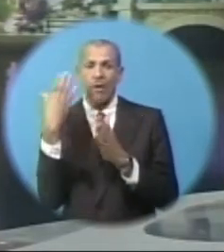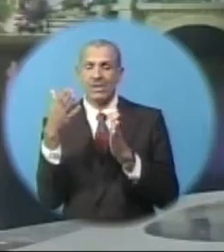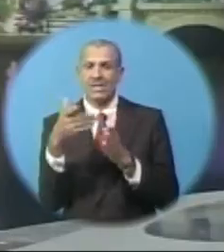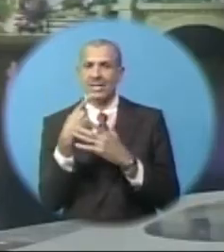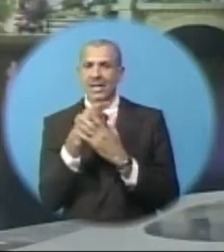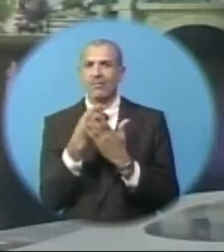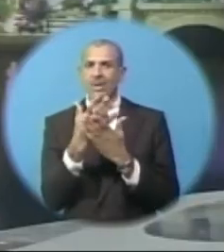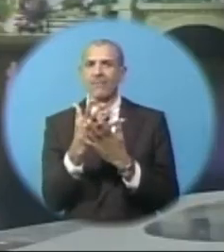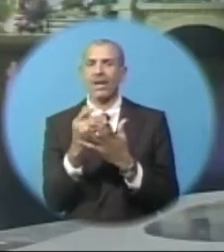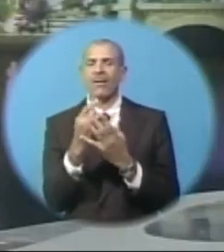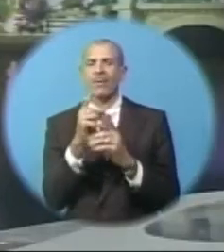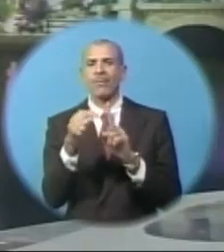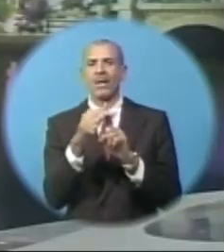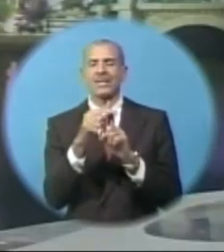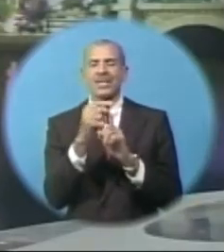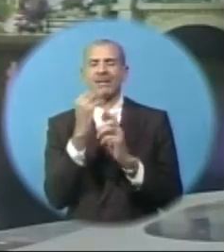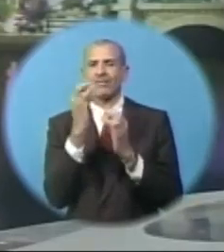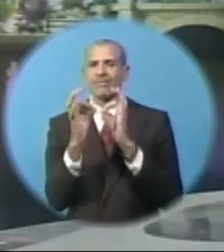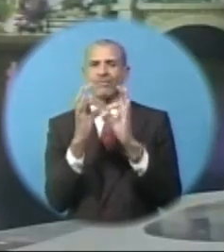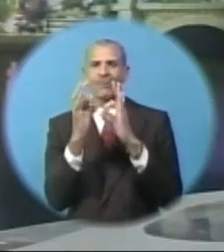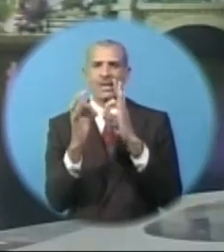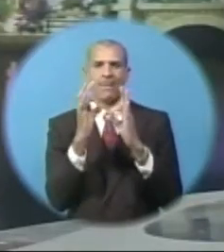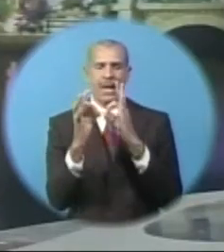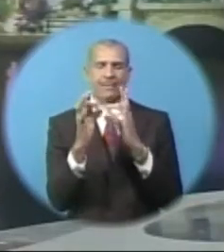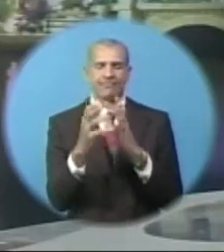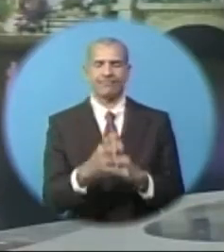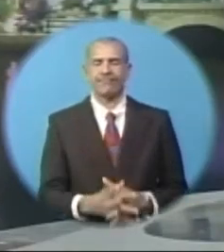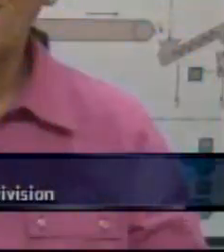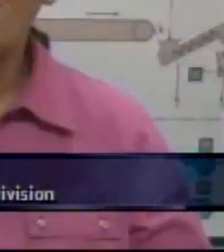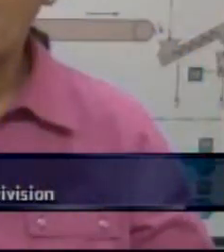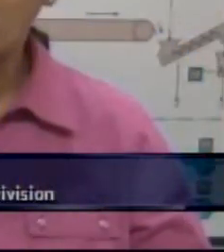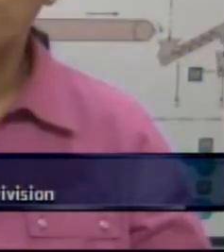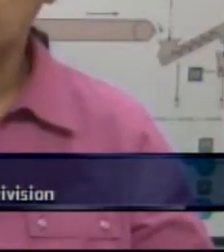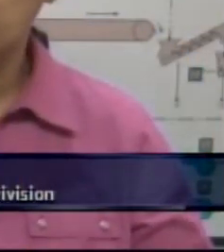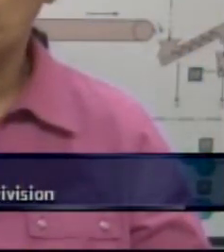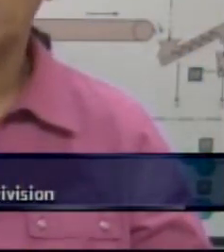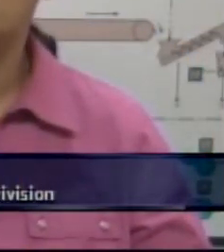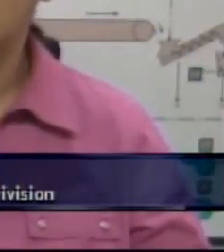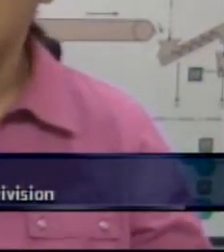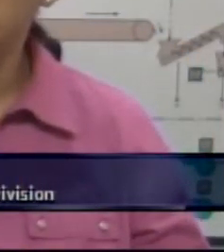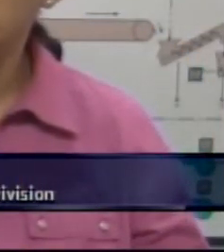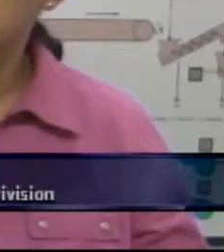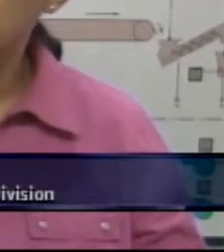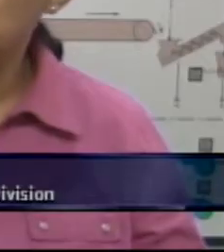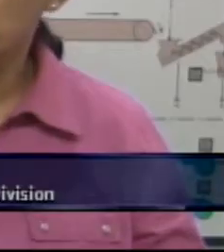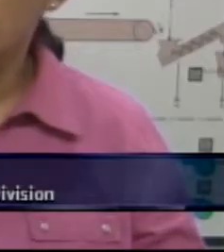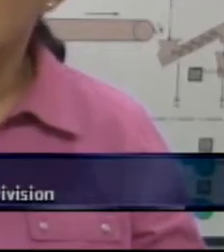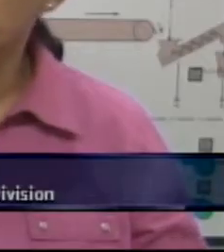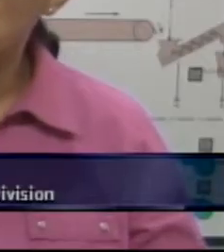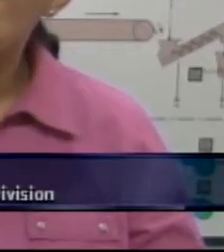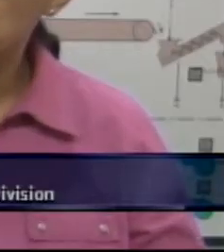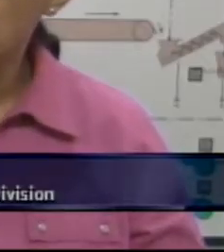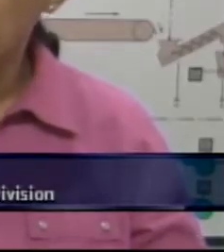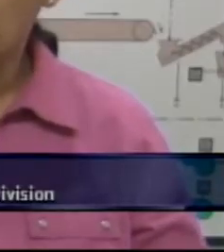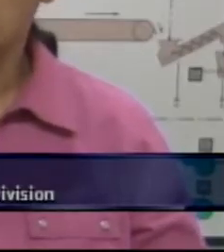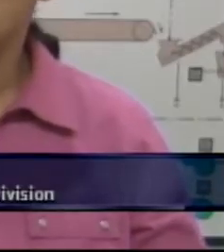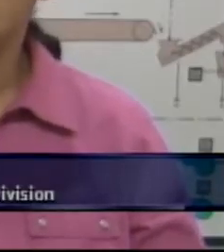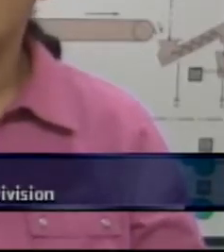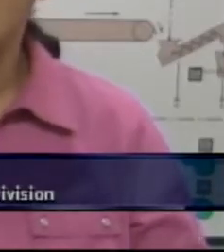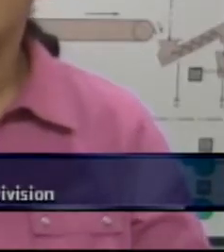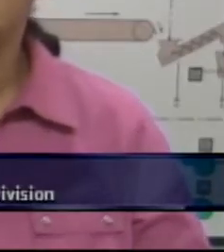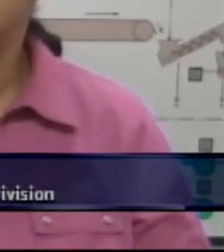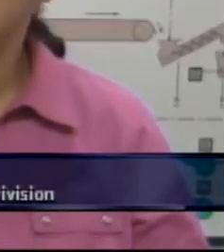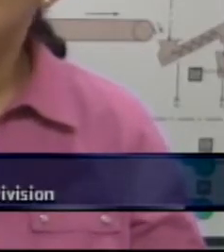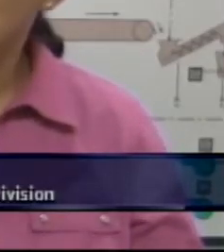provided lots of positive feedback. They have reported that everyone is amicable to their approach, and